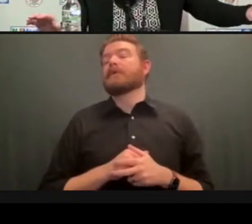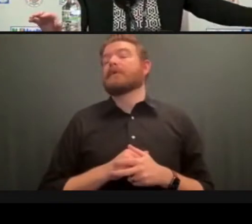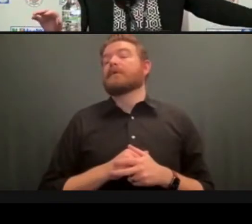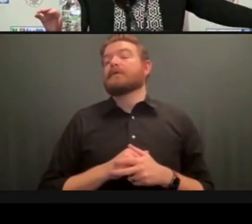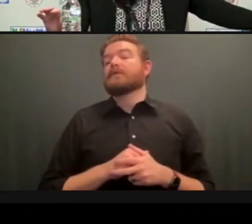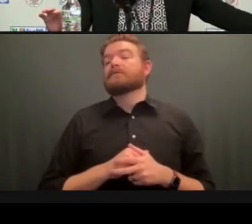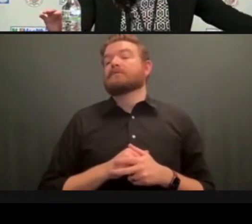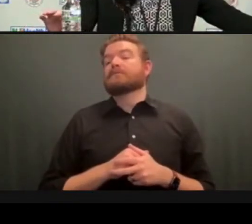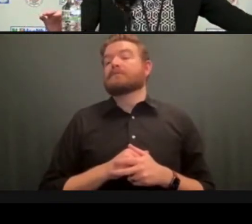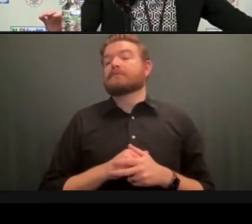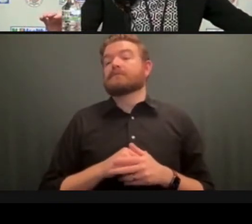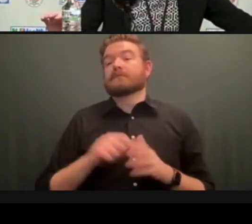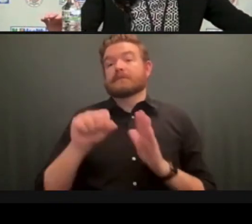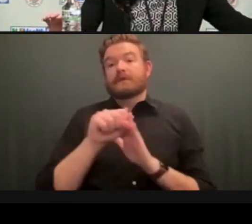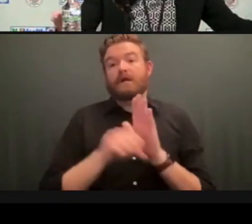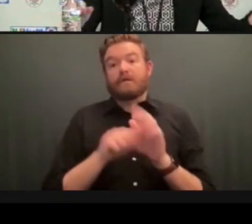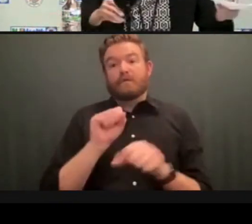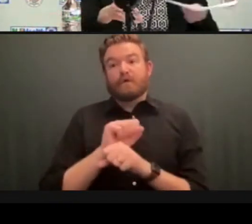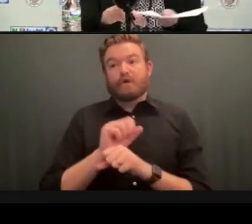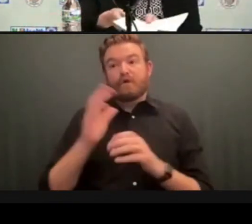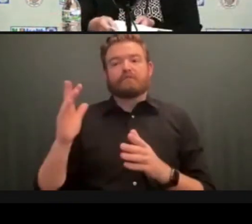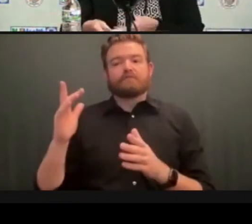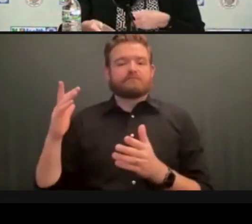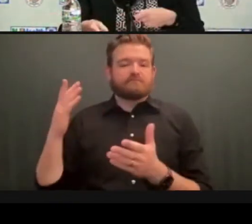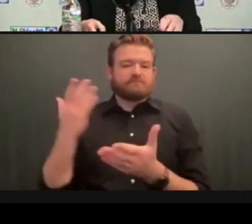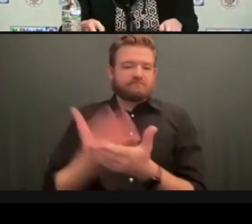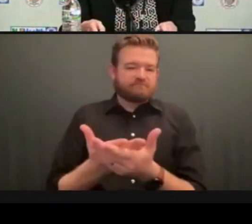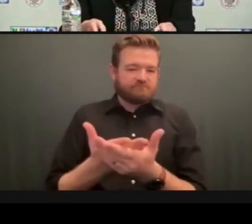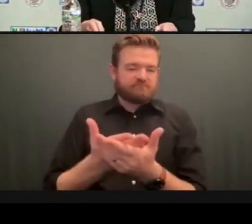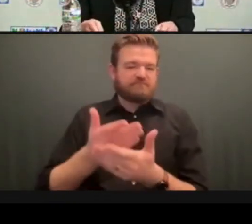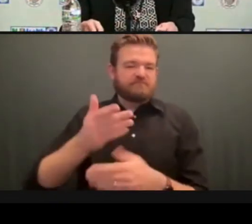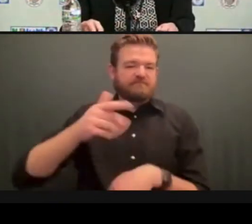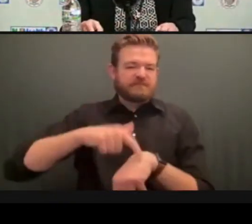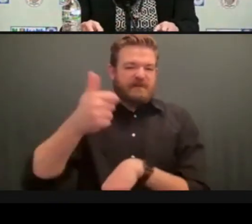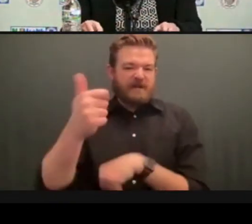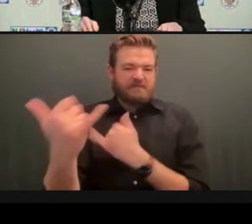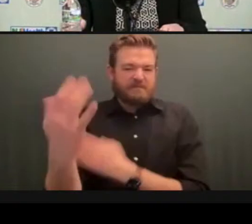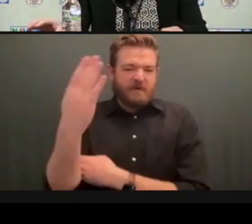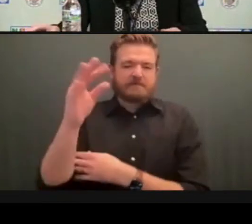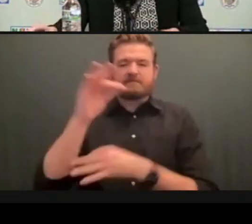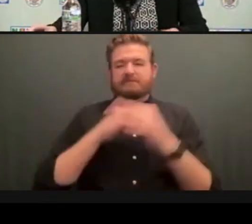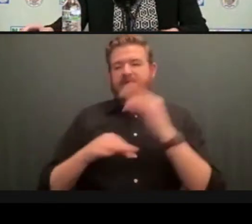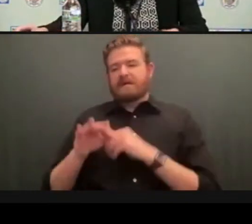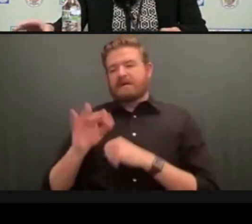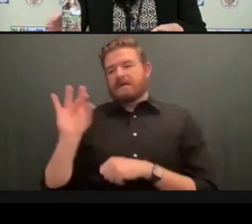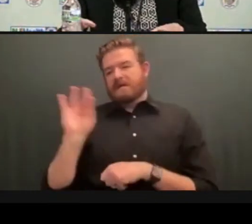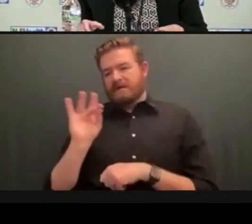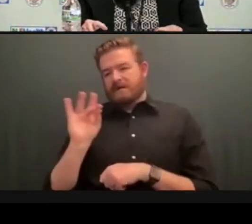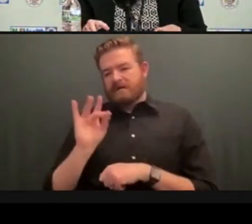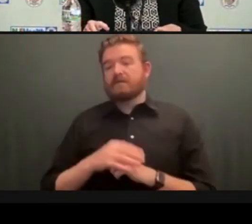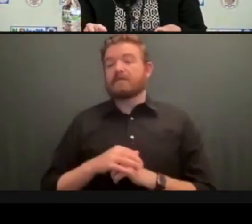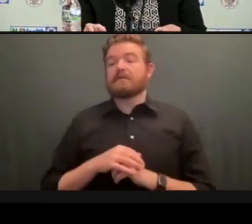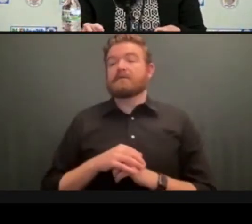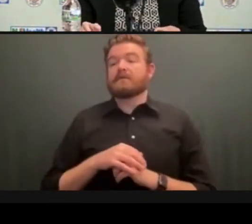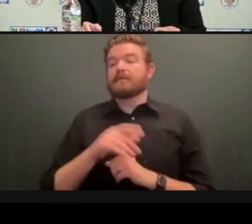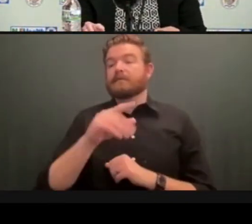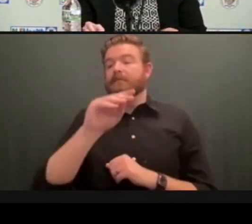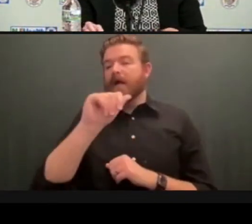forth with mayors. Paul Hodson of Egg Harbor Township comes to mind, Lenny